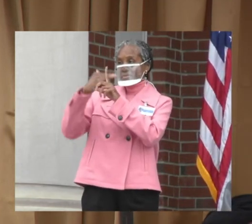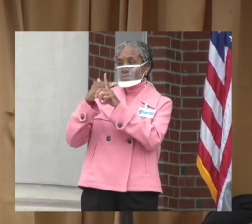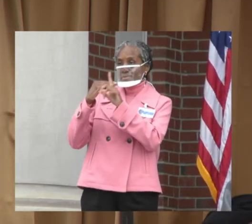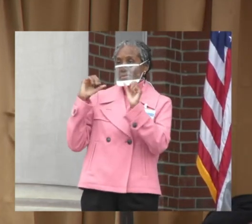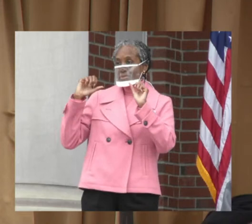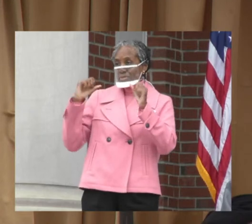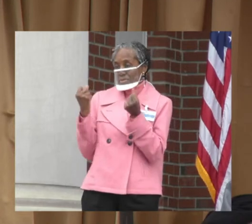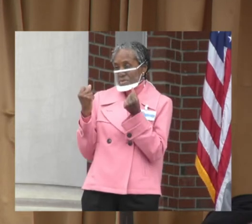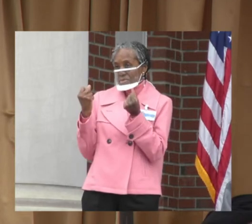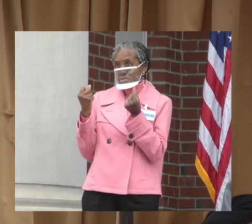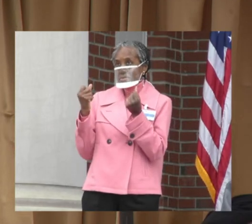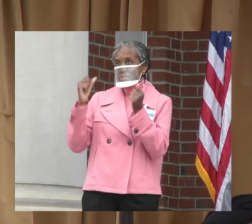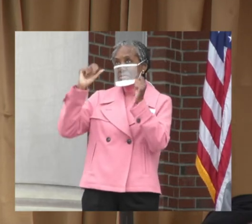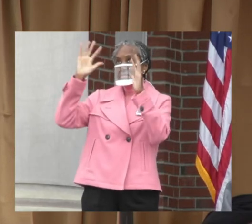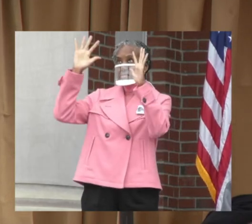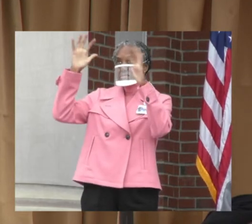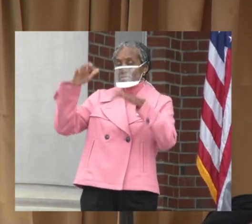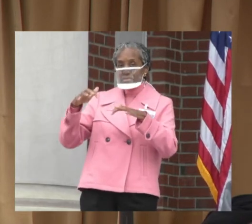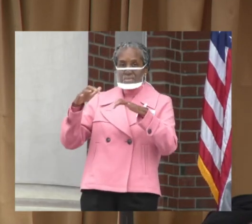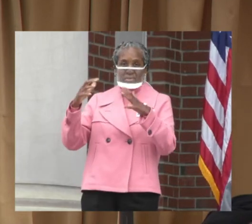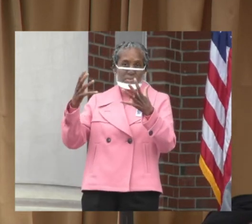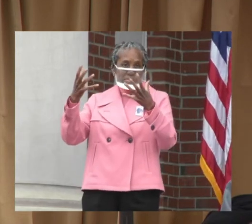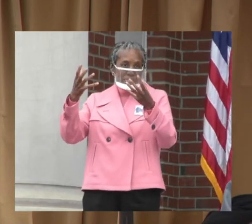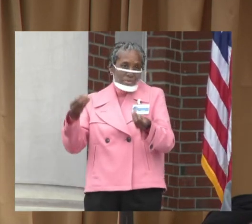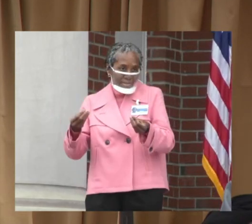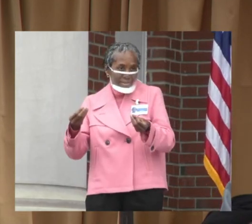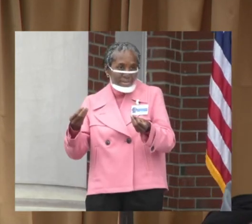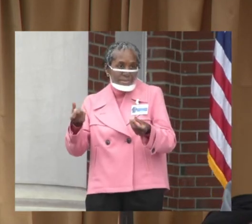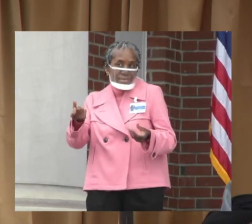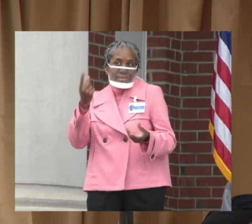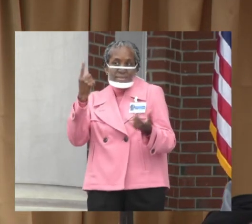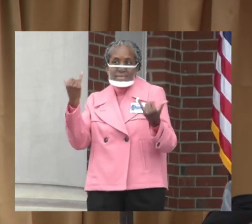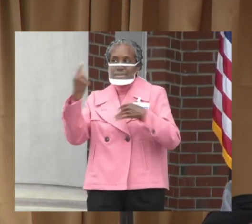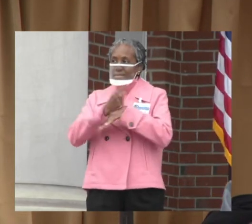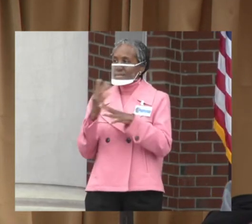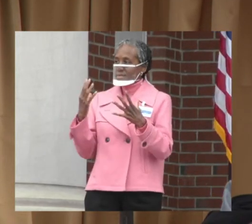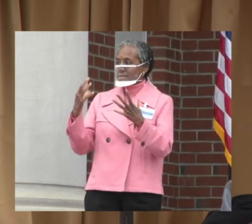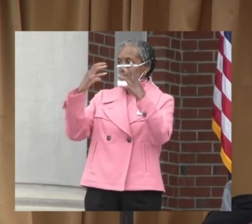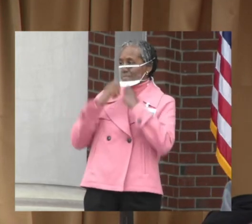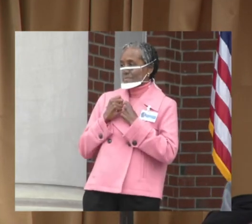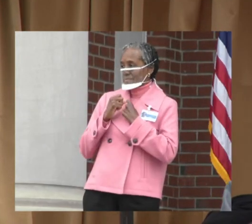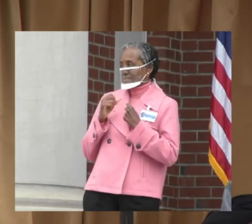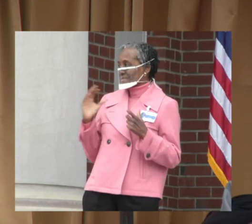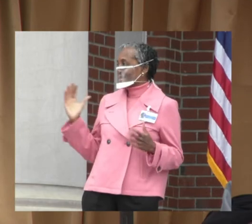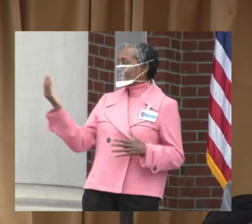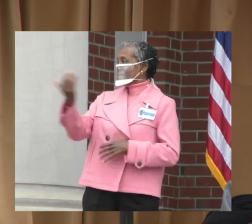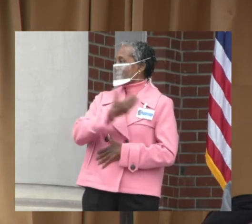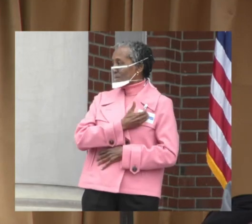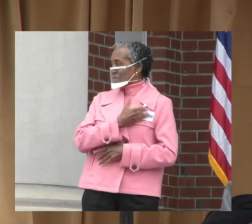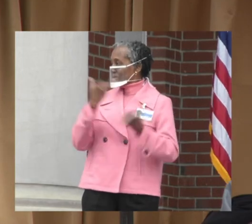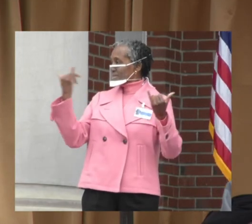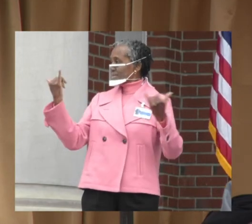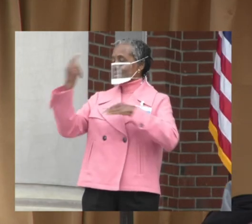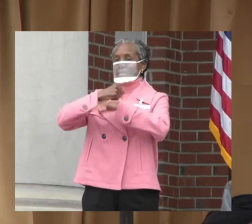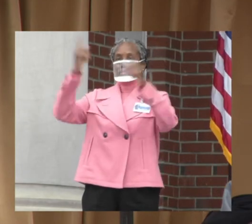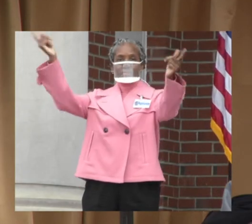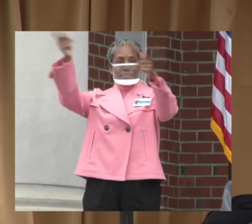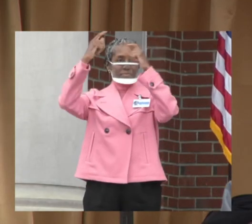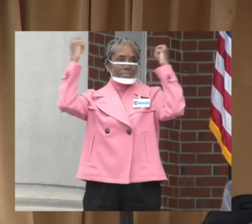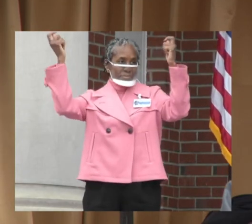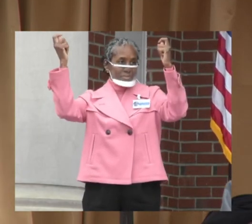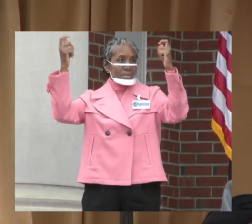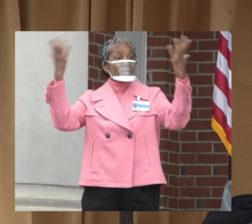wet, but it's ours. And today, we have so much to celebrate. We are gathered today